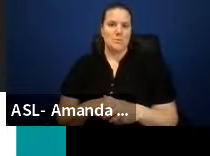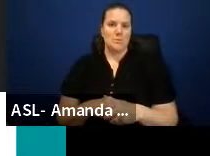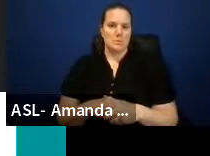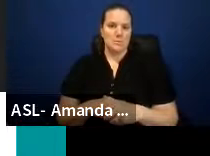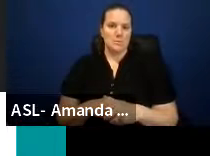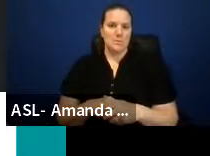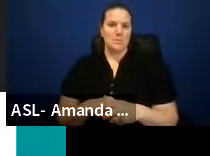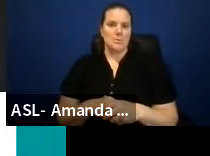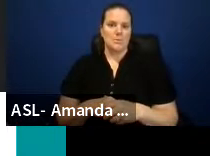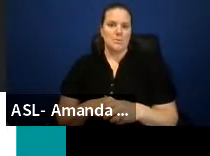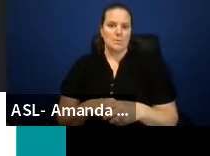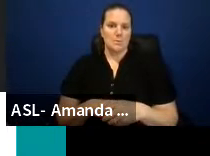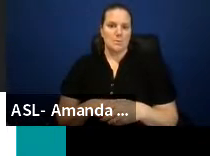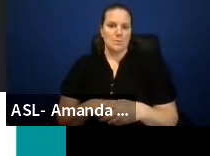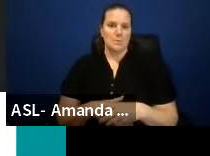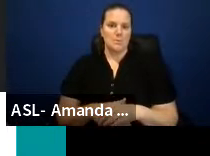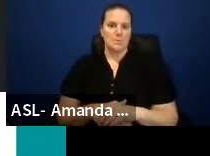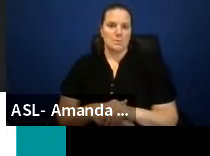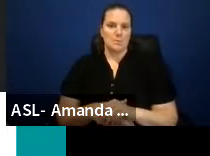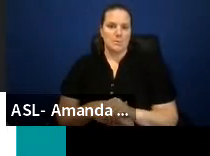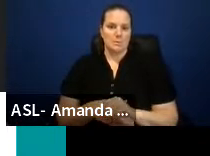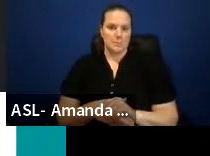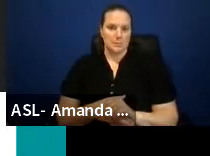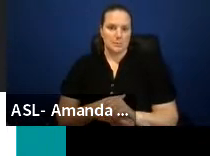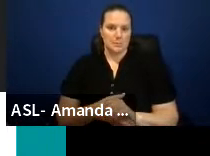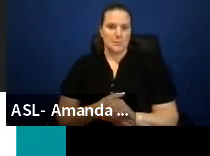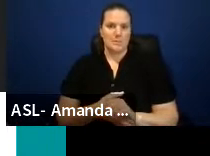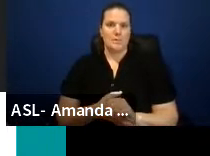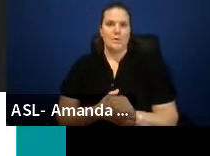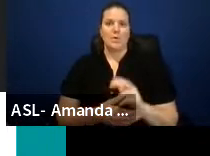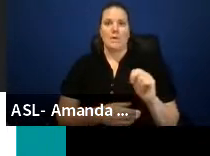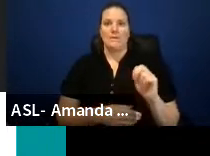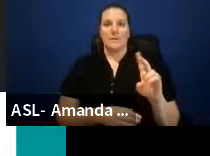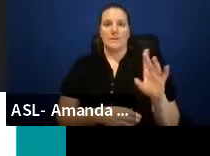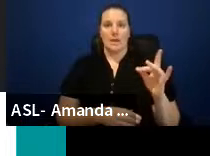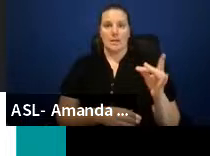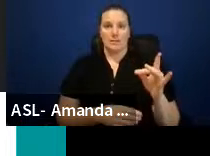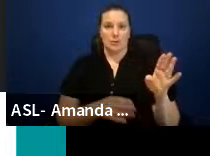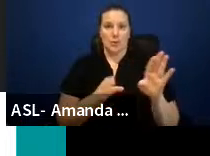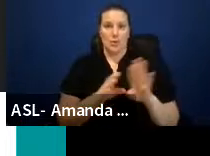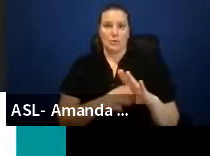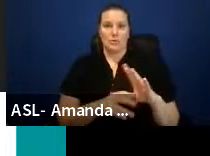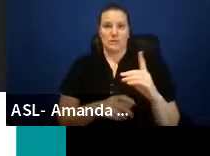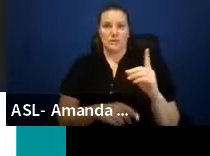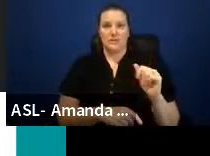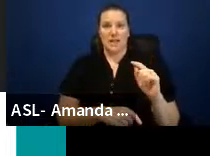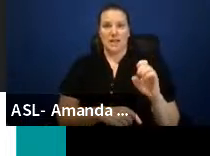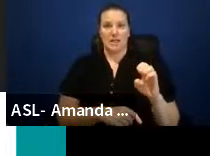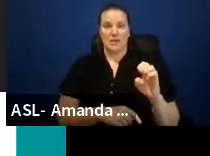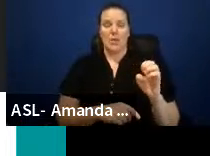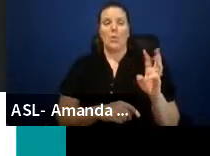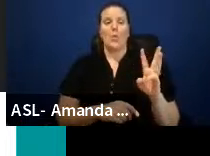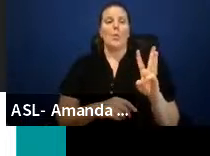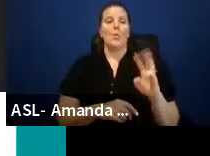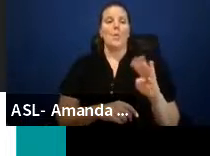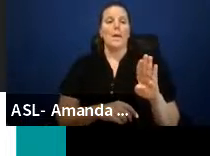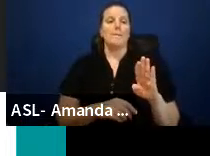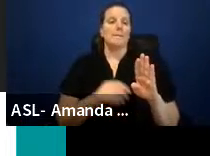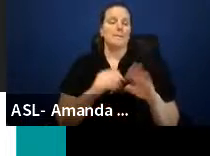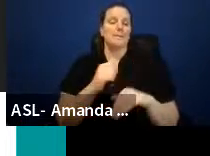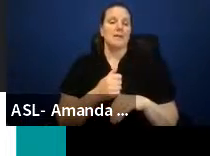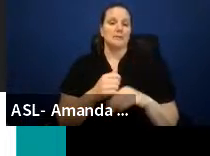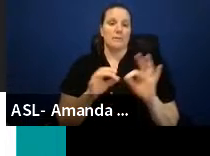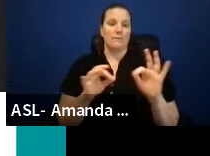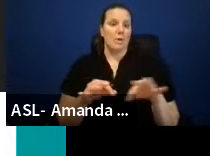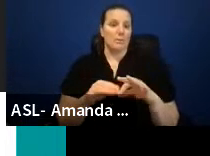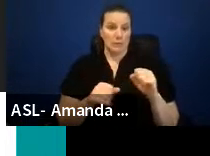so November 18th is a closing date for comments. You can submit a web-based form, you can